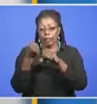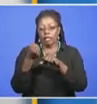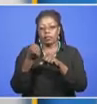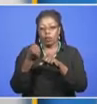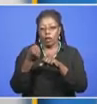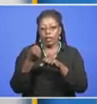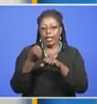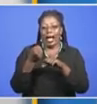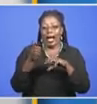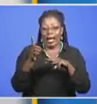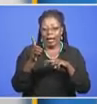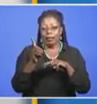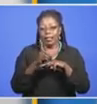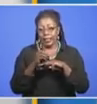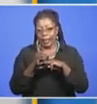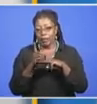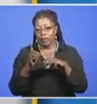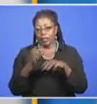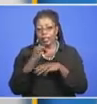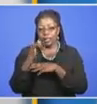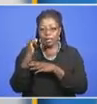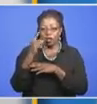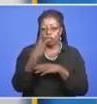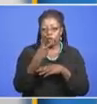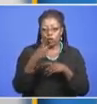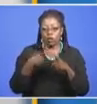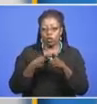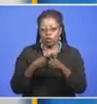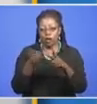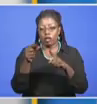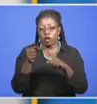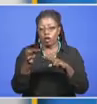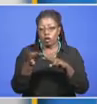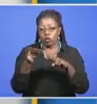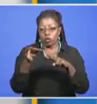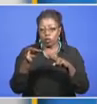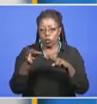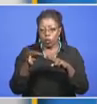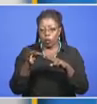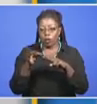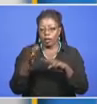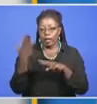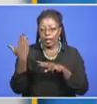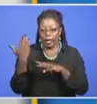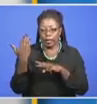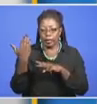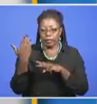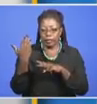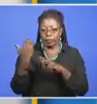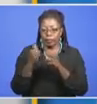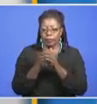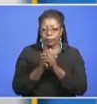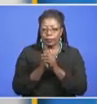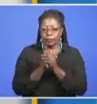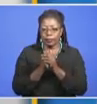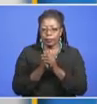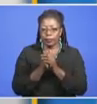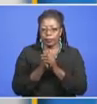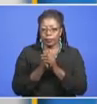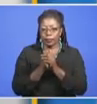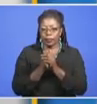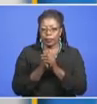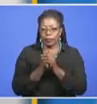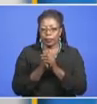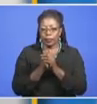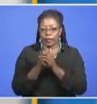Chavez Young, 2-for-4 in RBI and 2 runs scored, also stealing his 23rd base of the season to lead Lansing past Dayton 8-3. Meantime, in